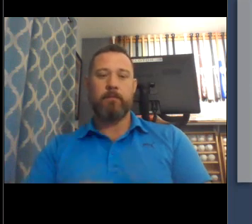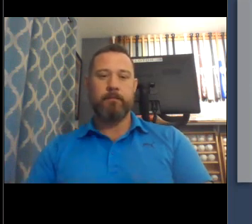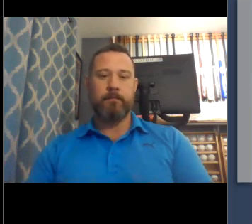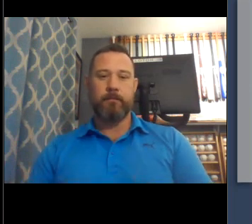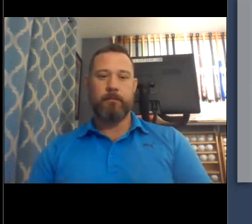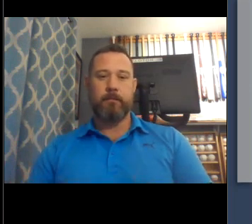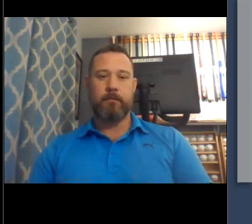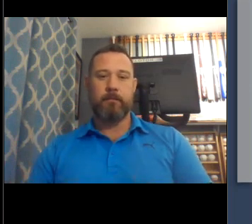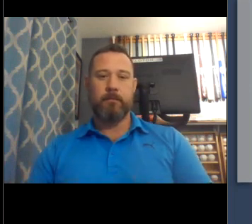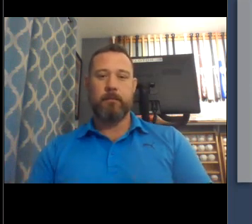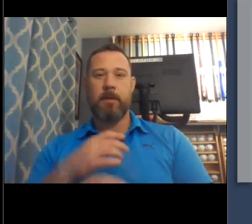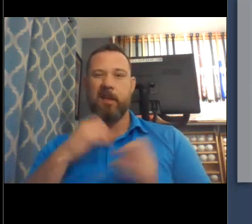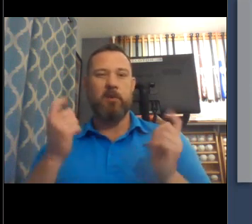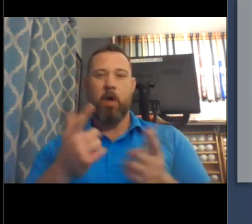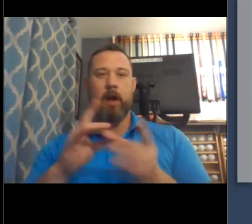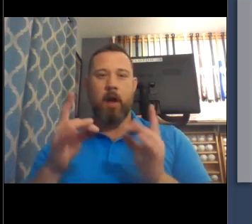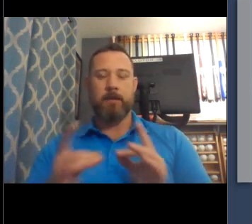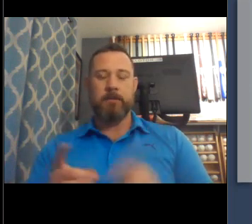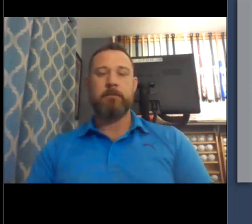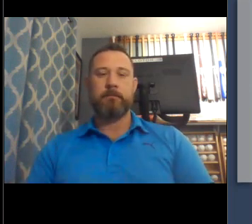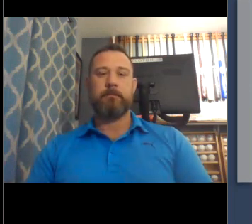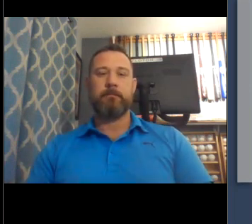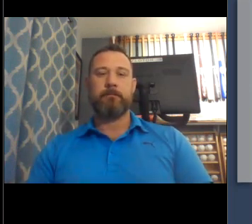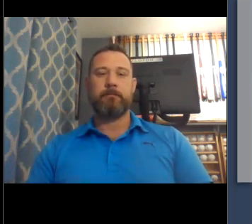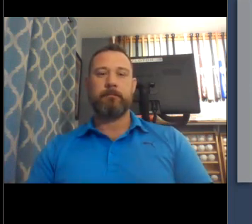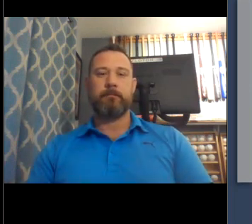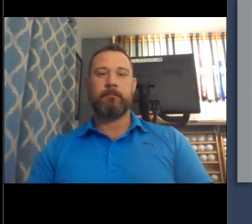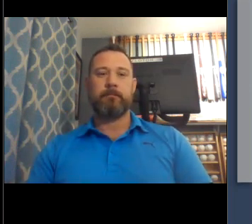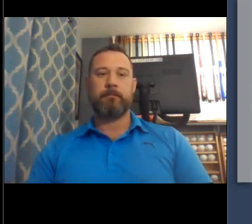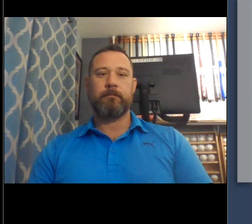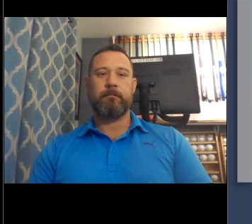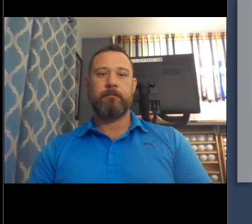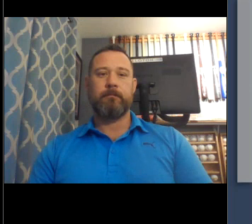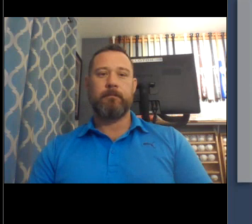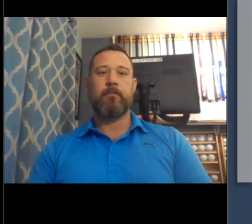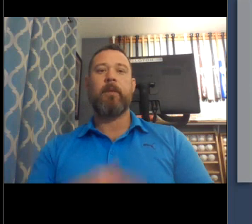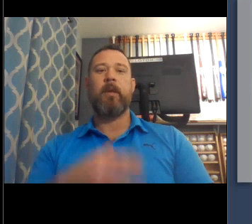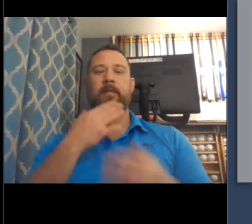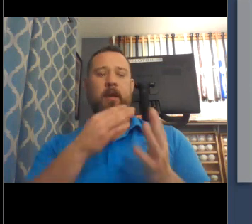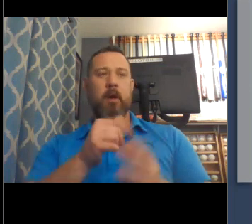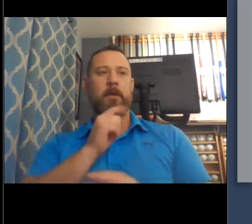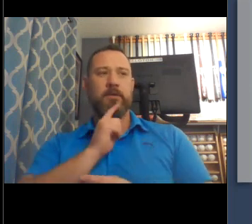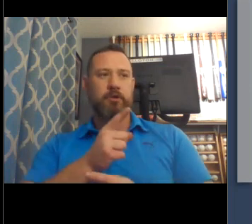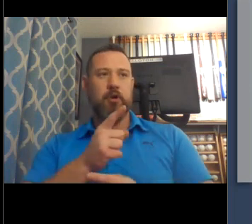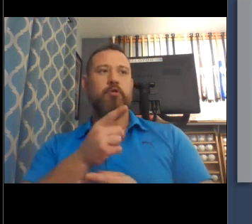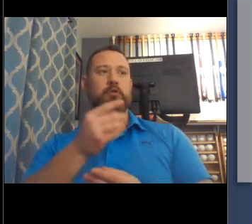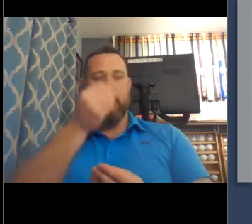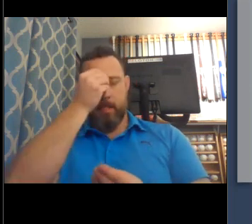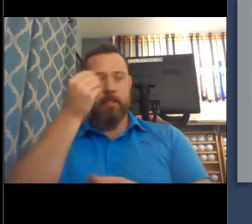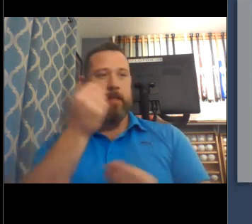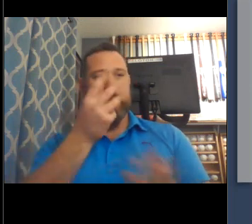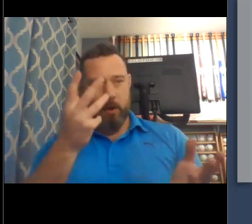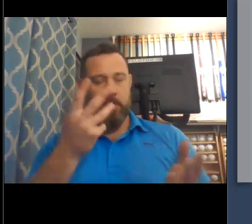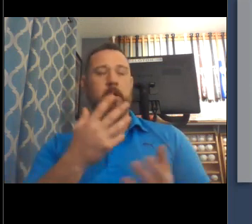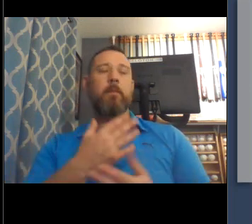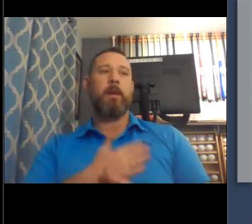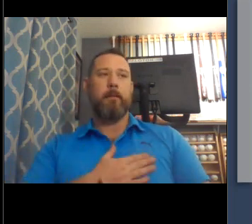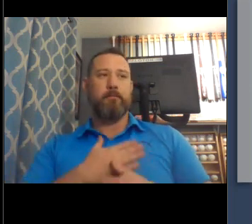that will be all the comments. Thank you. And if you could be sure and pass along to the residents how much we appreciate